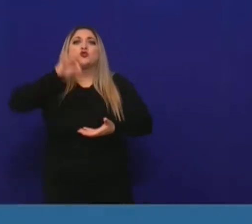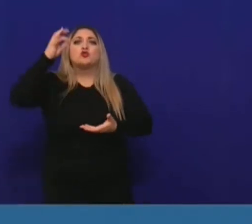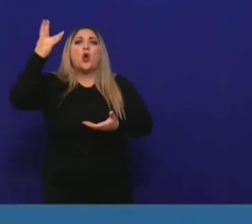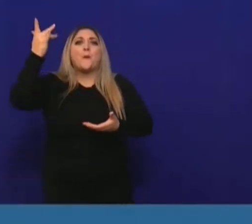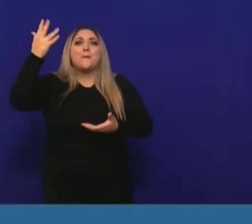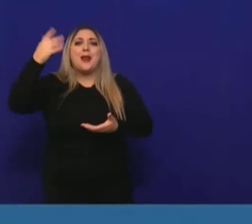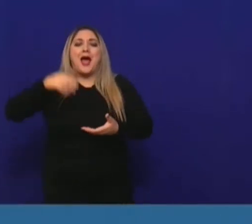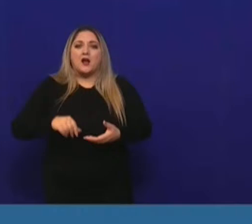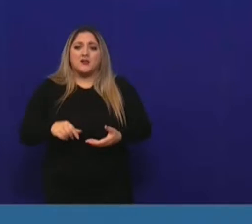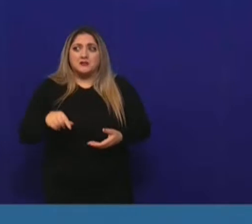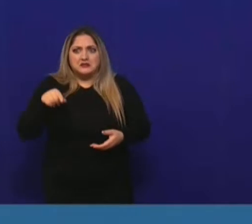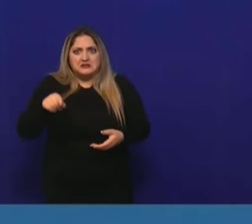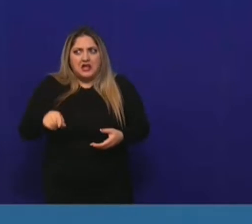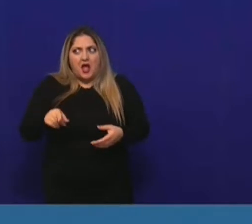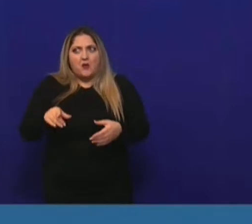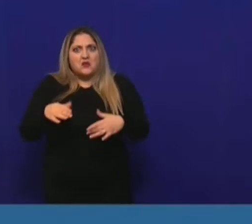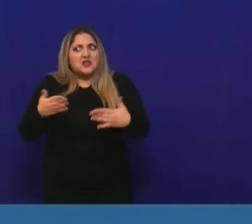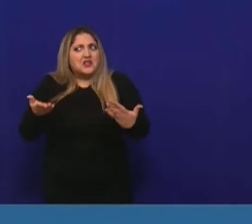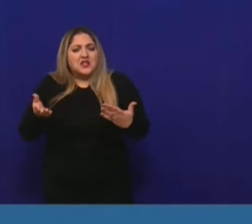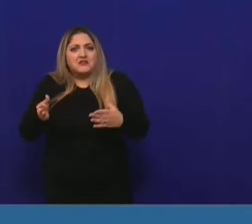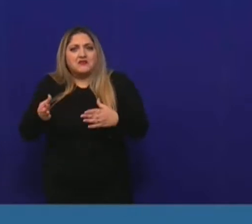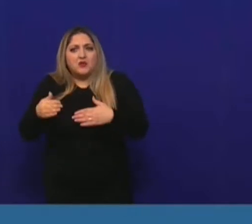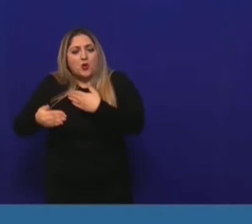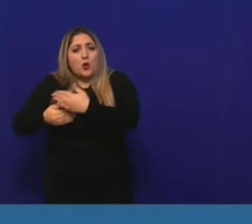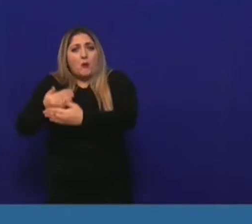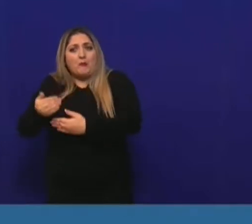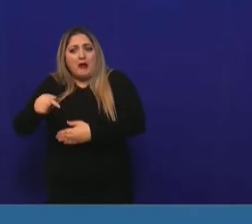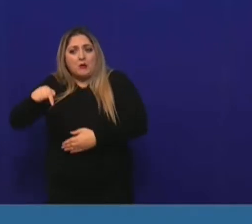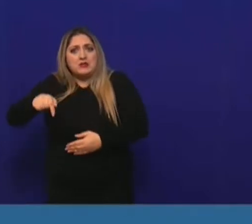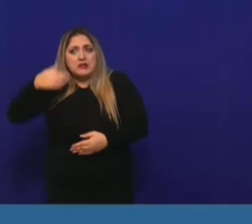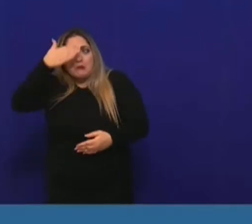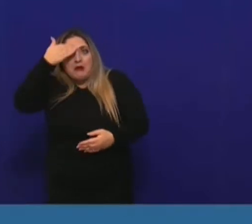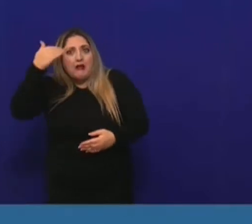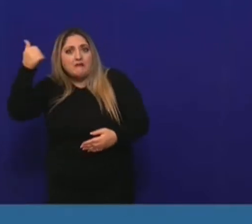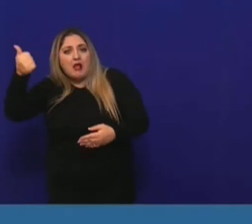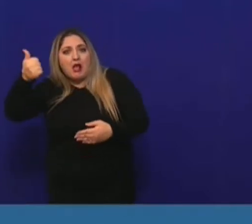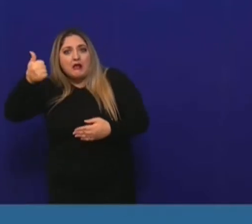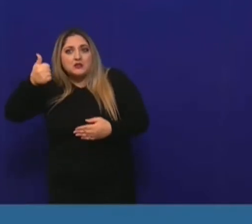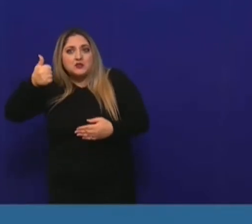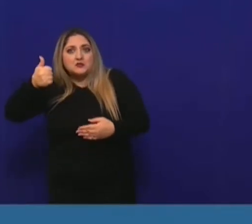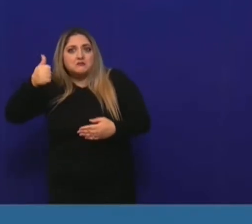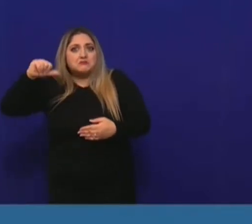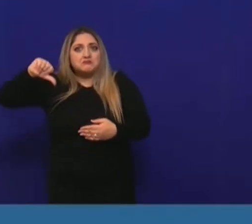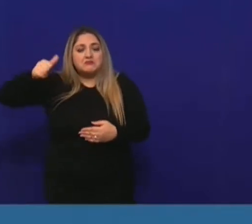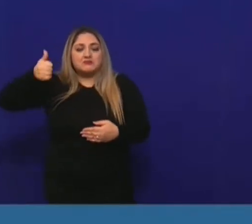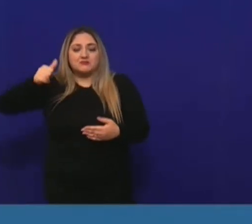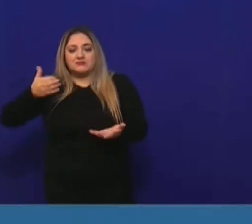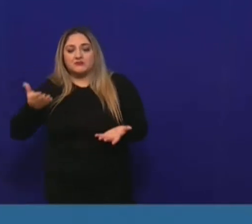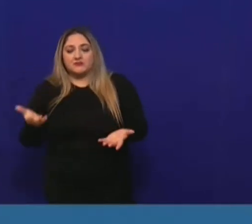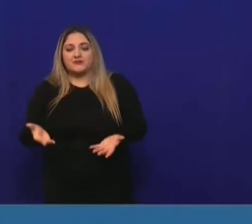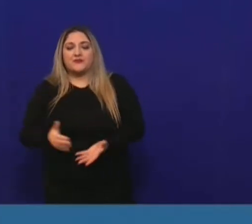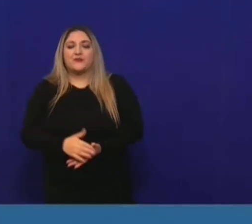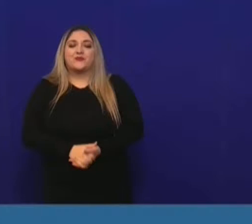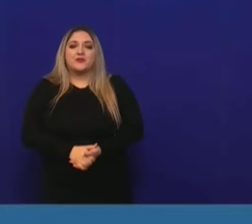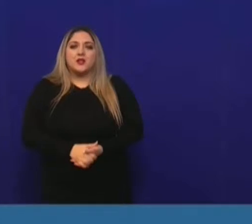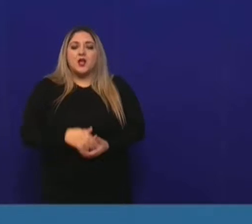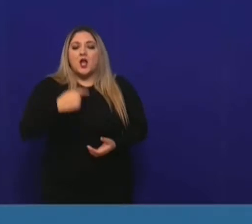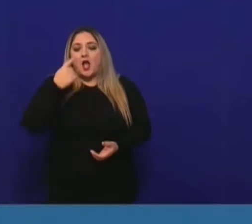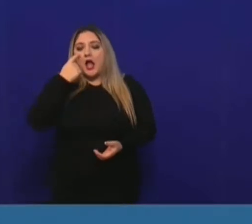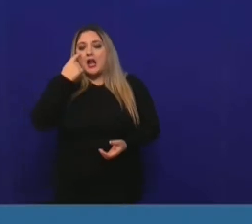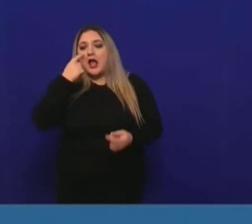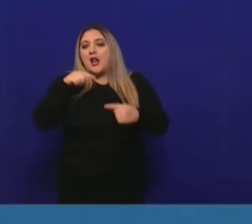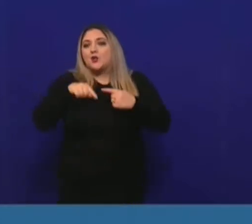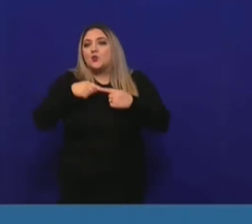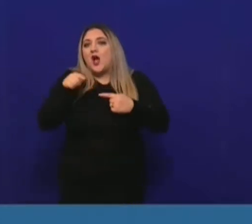there been any updates on this specific bubble cluster? I apologize. Had any more elderly tested positive? And what